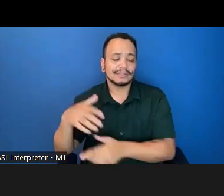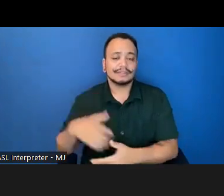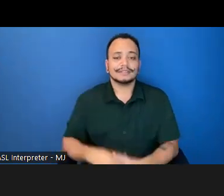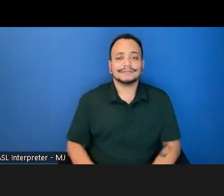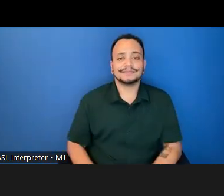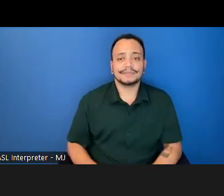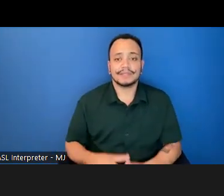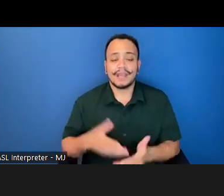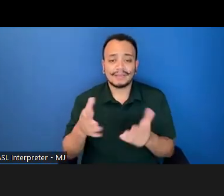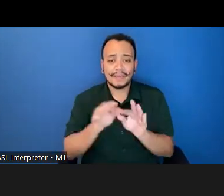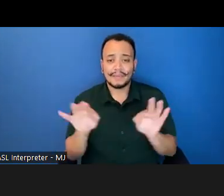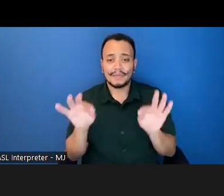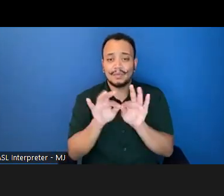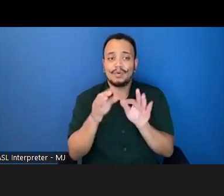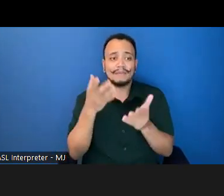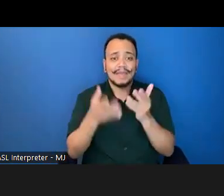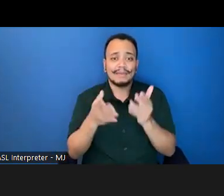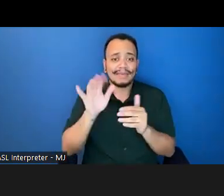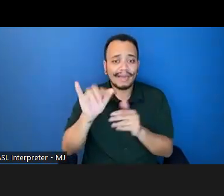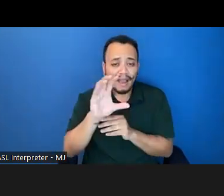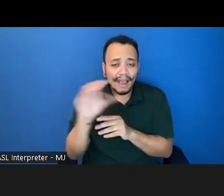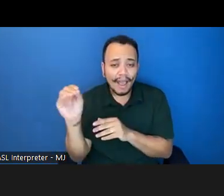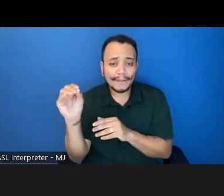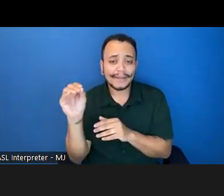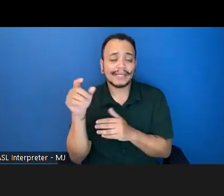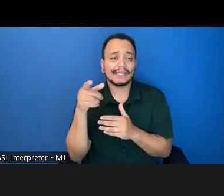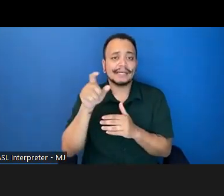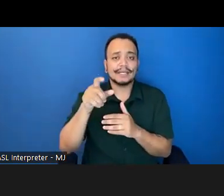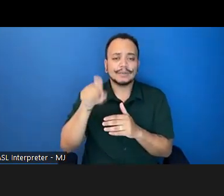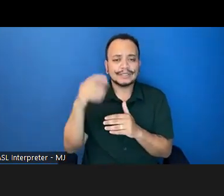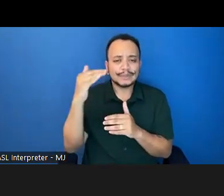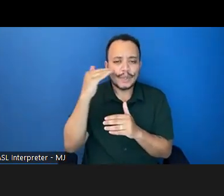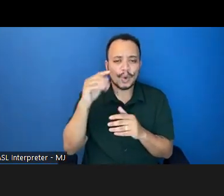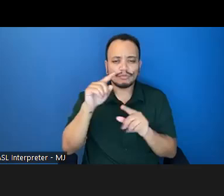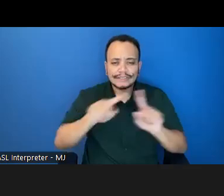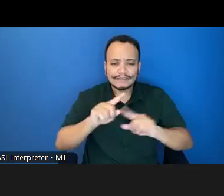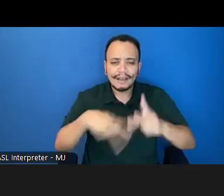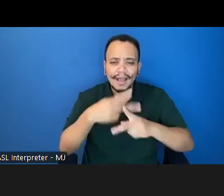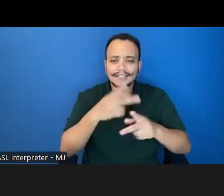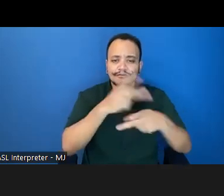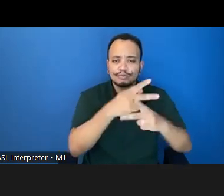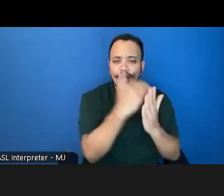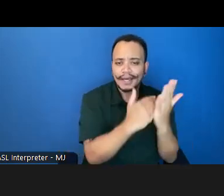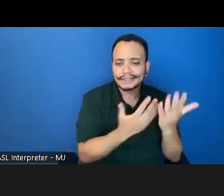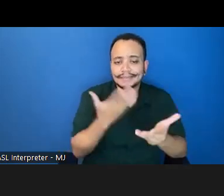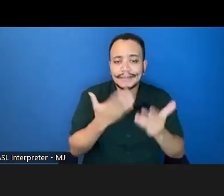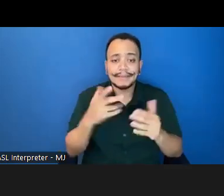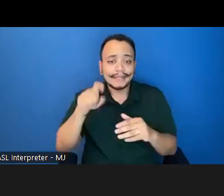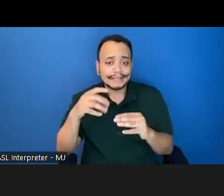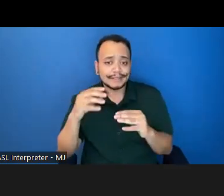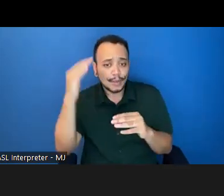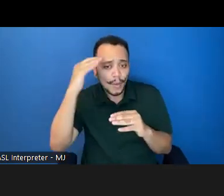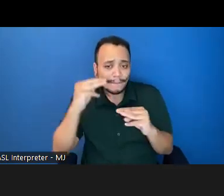quality product components, maybe math skills or computer skills, being a quick